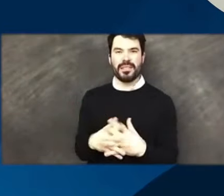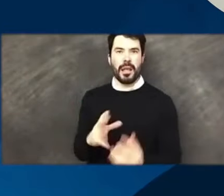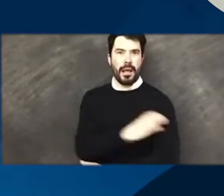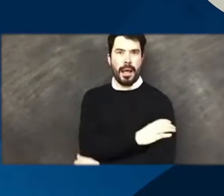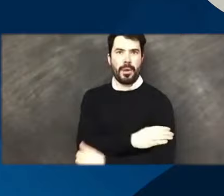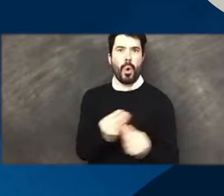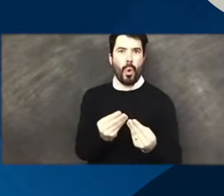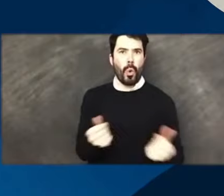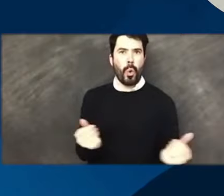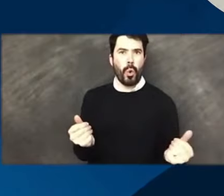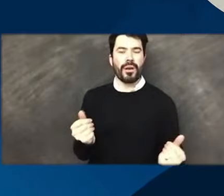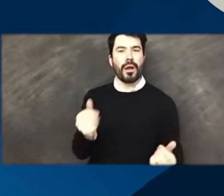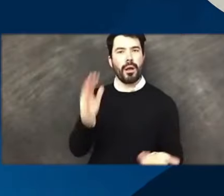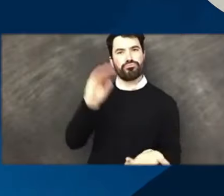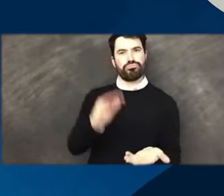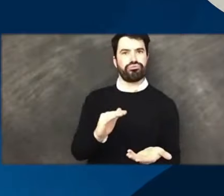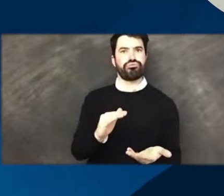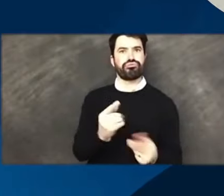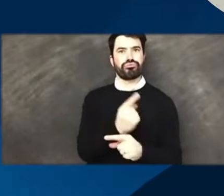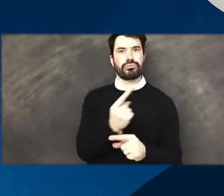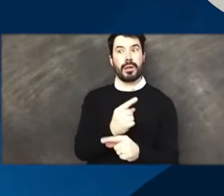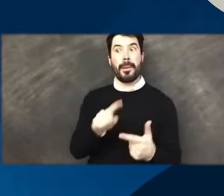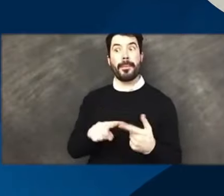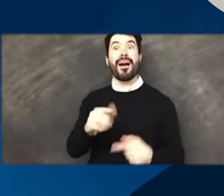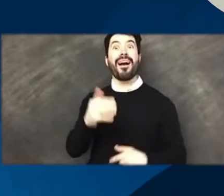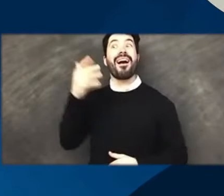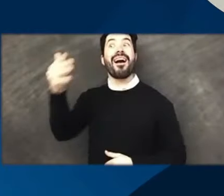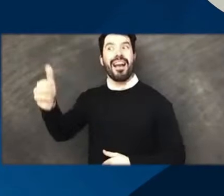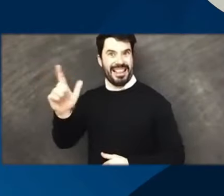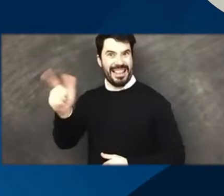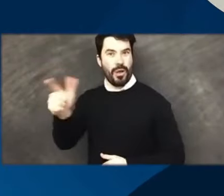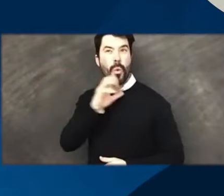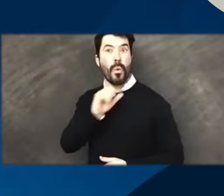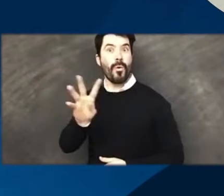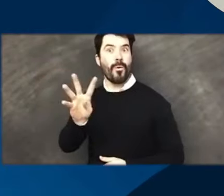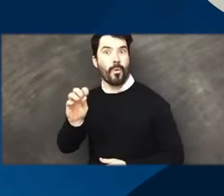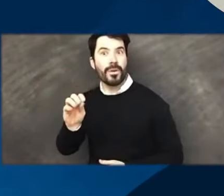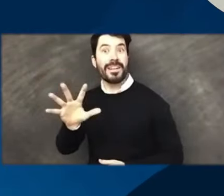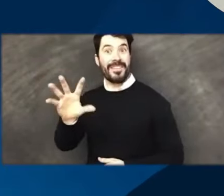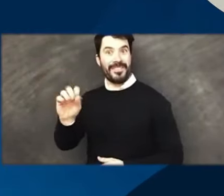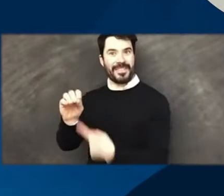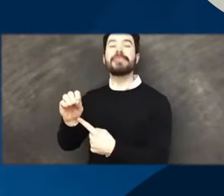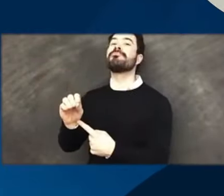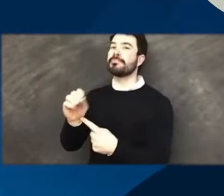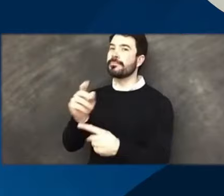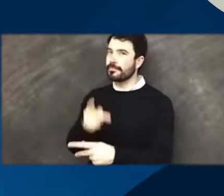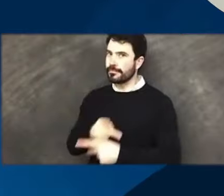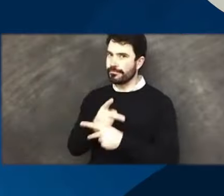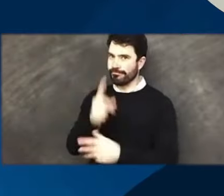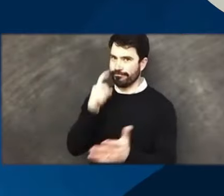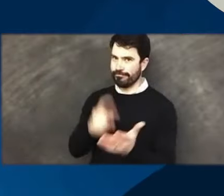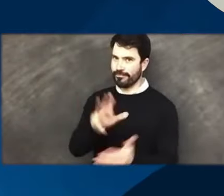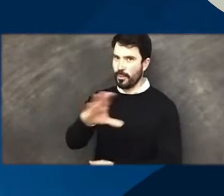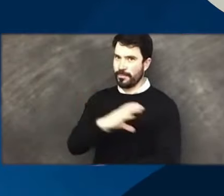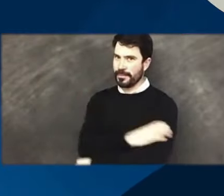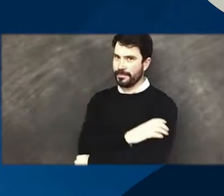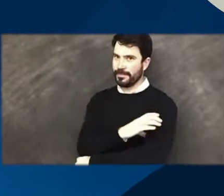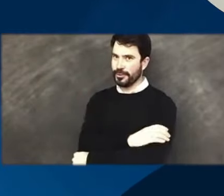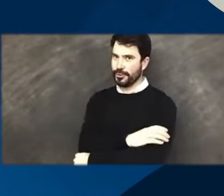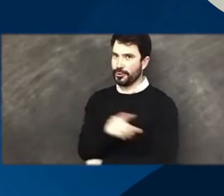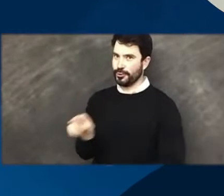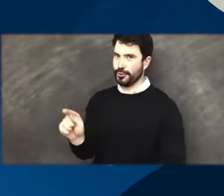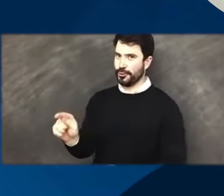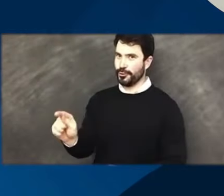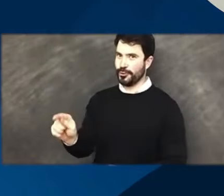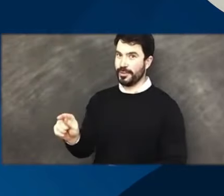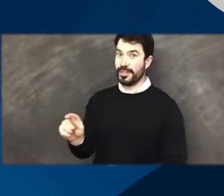may be an individual who in your 40s, in your 50s, may want to be a little more watchful of your blood pressure because something may be